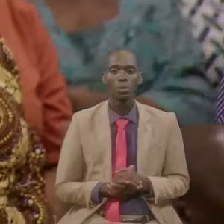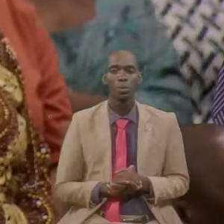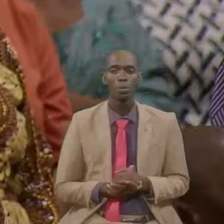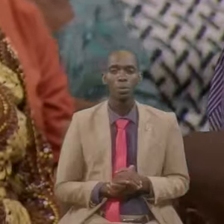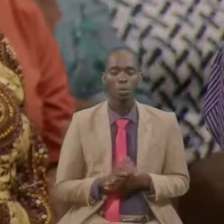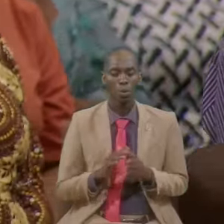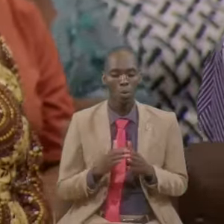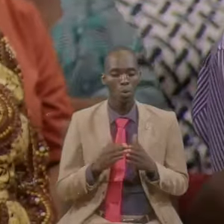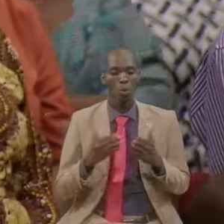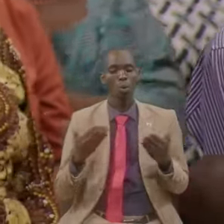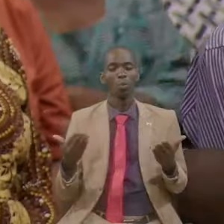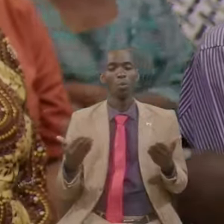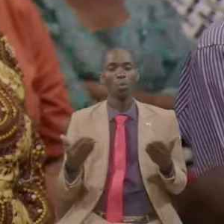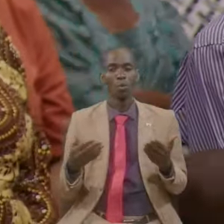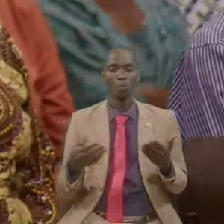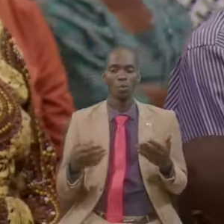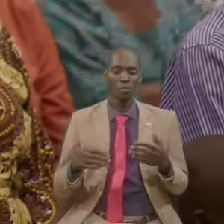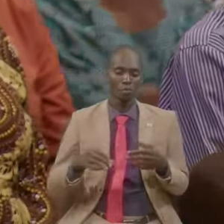Transparent fellowship.